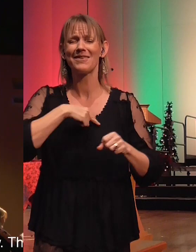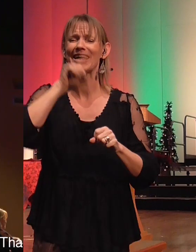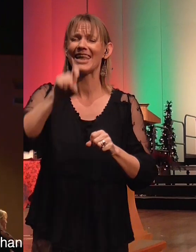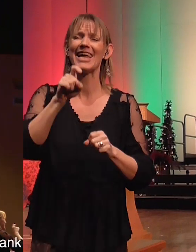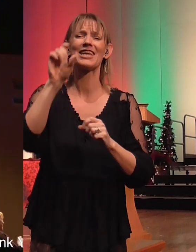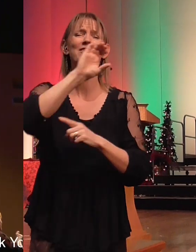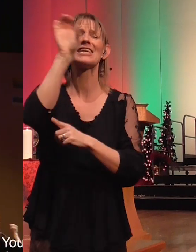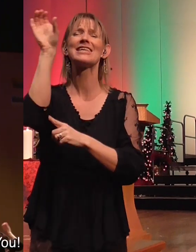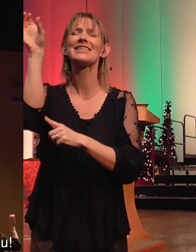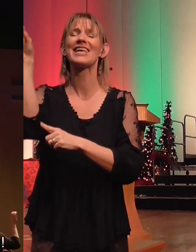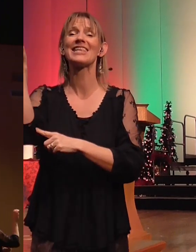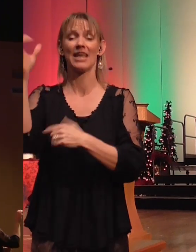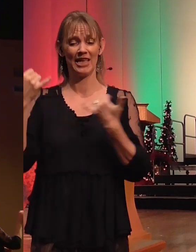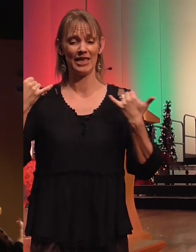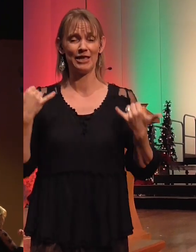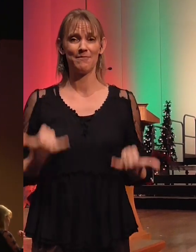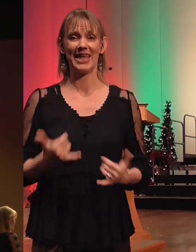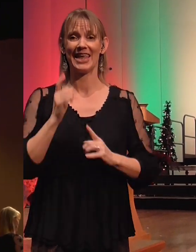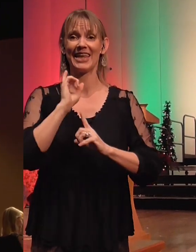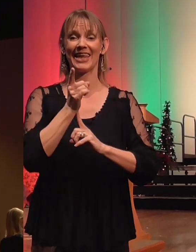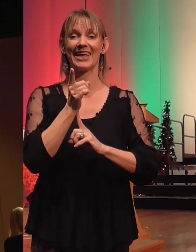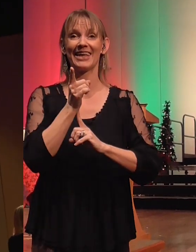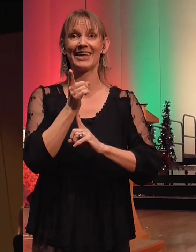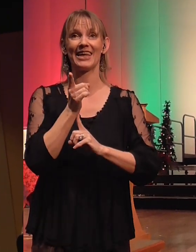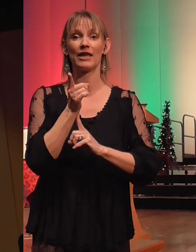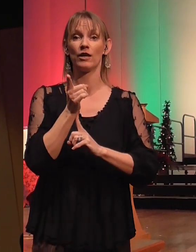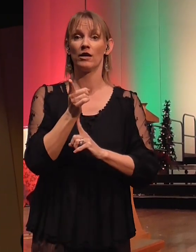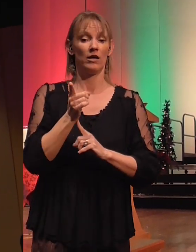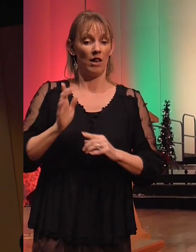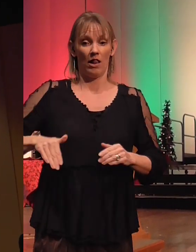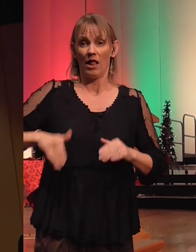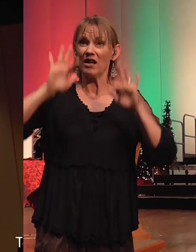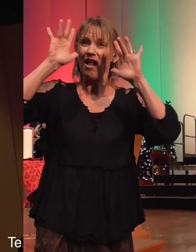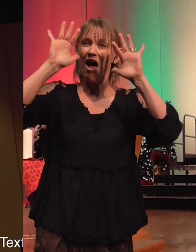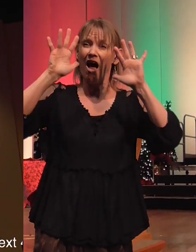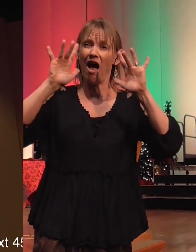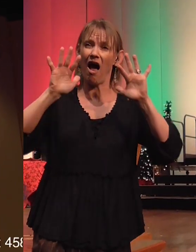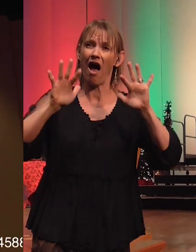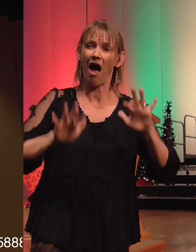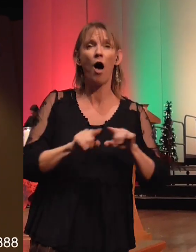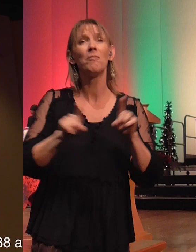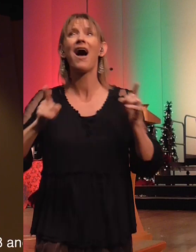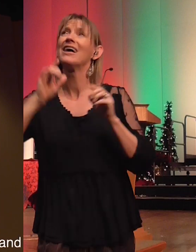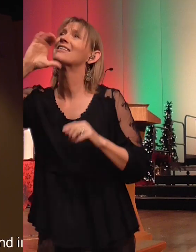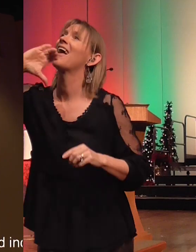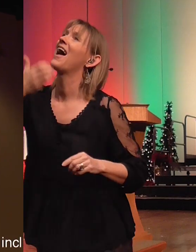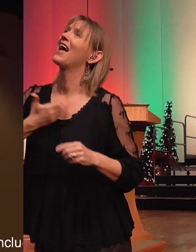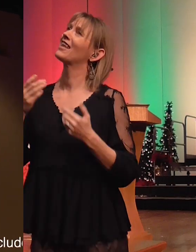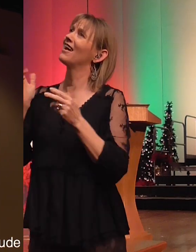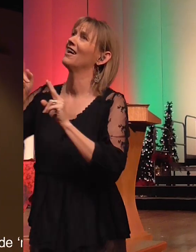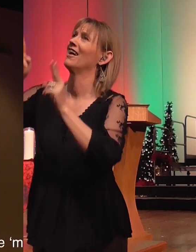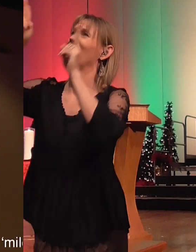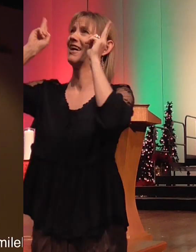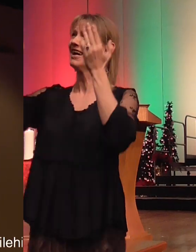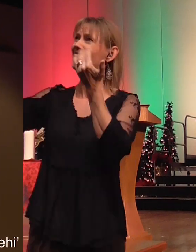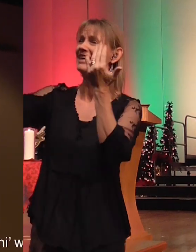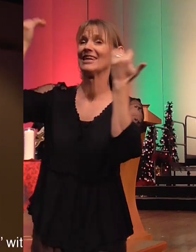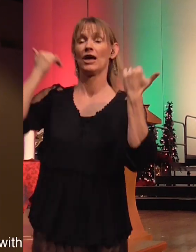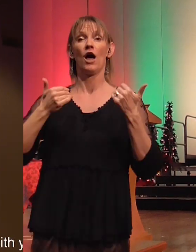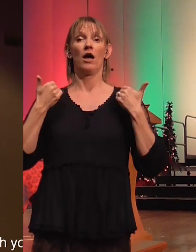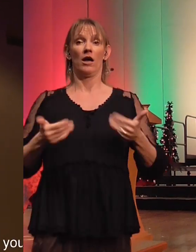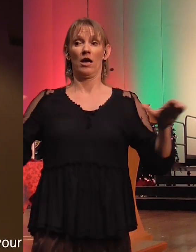a little Christmas right this very minute. It hasn't snowed a single flurry, but Santa dear, we're in a hurry. So